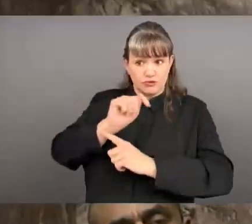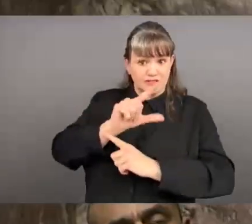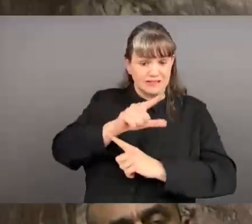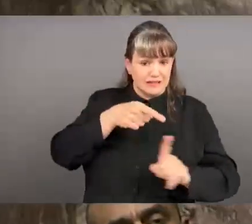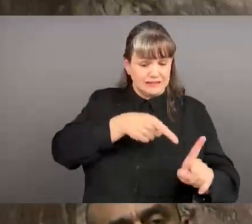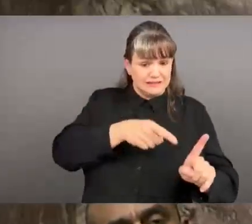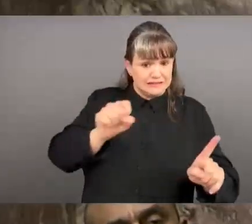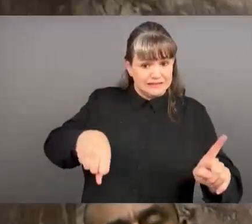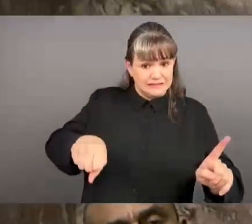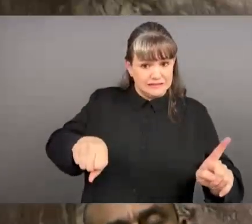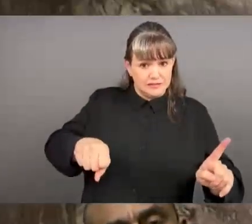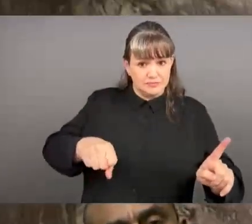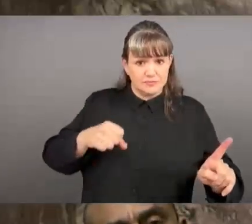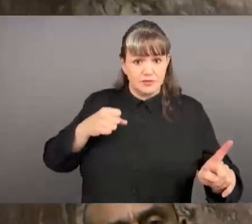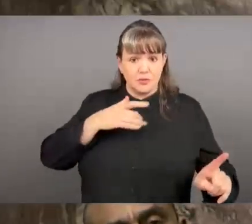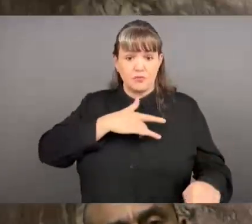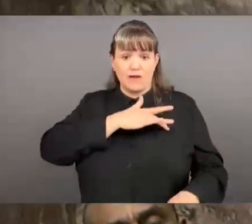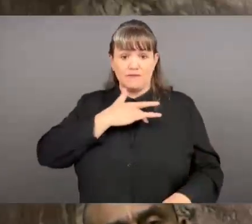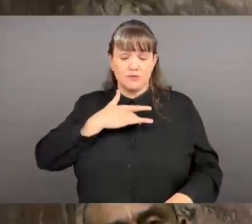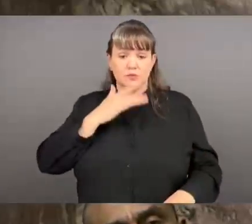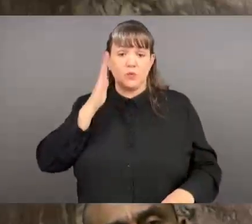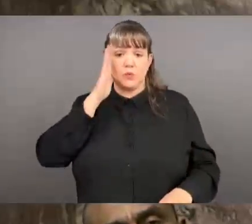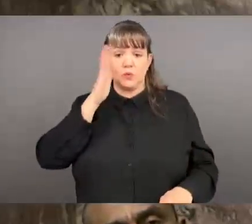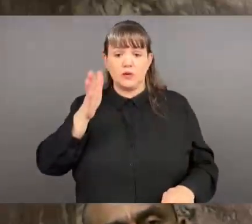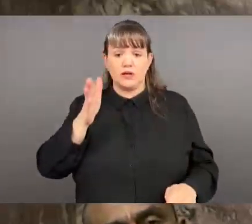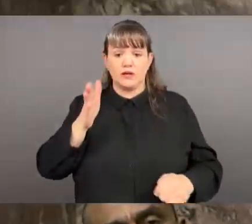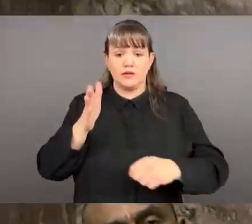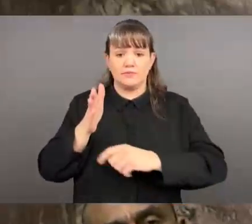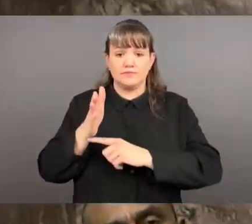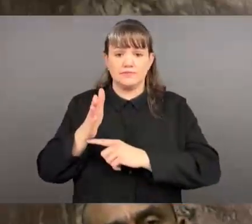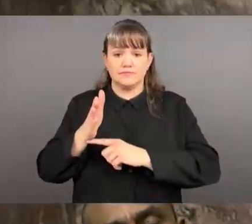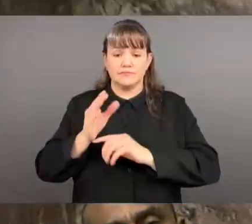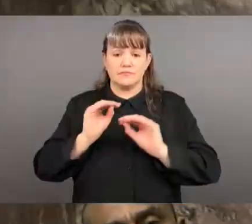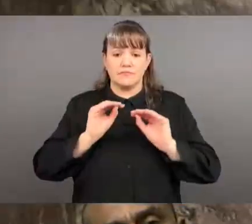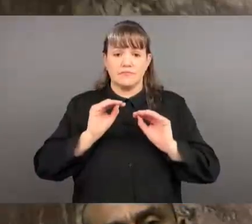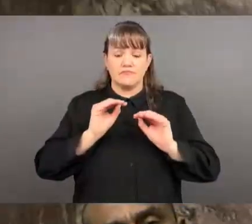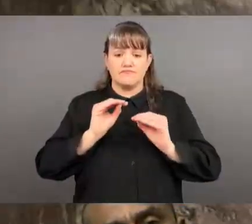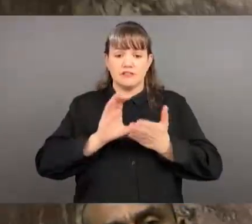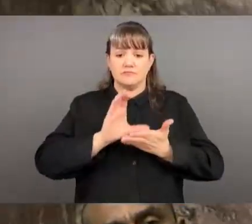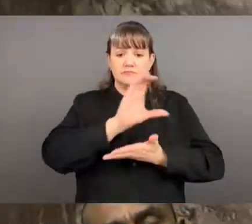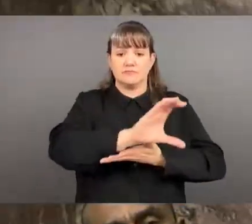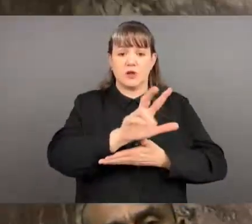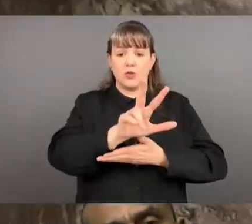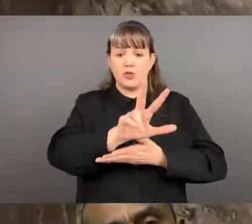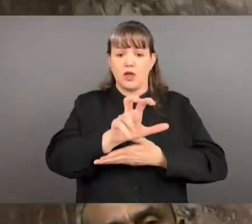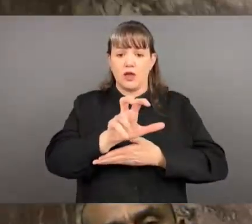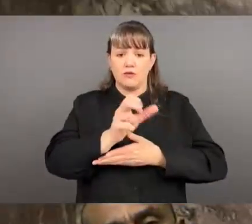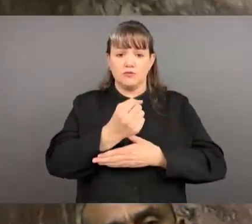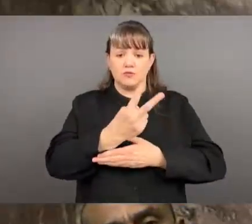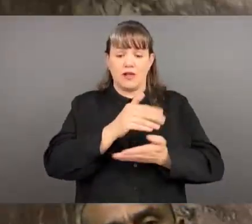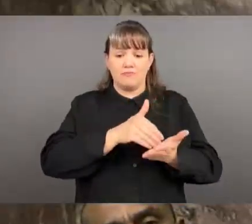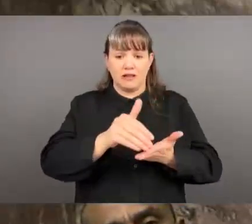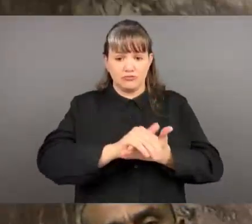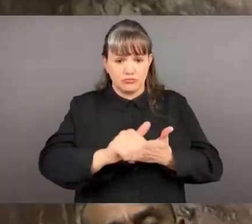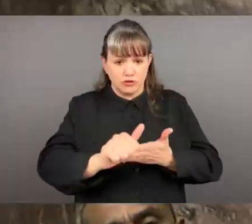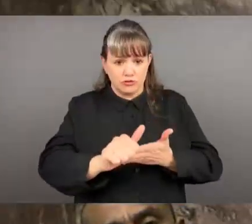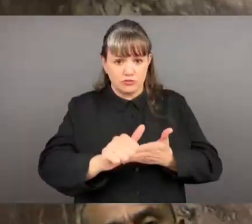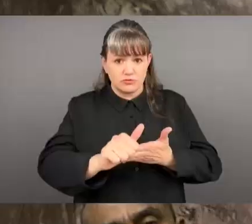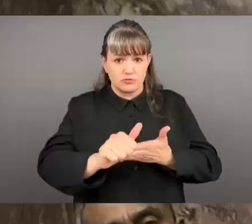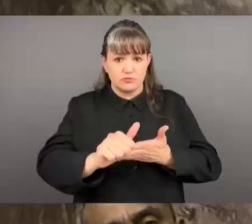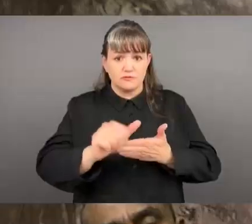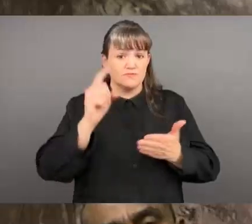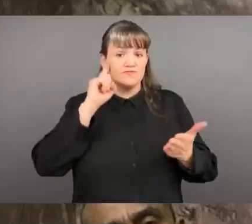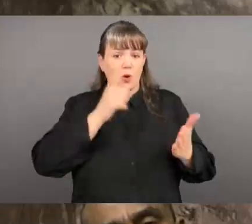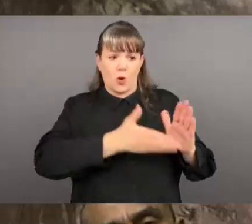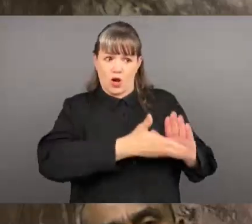funds with equal contribution from the local governments, Honourable Speaker, is to look at what other alternative sources will ensure